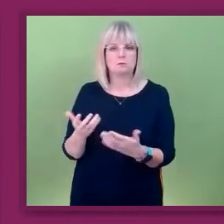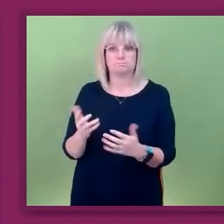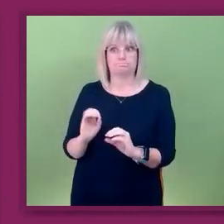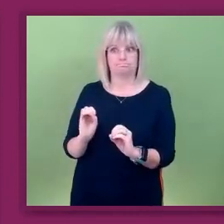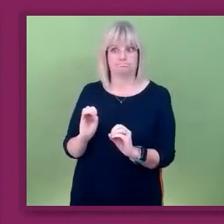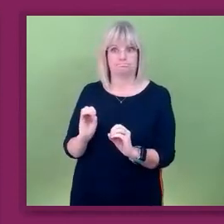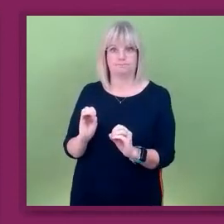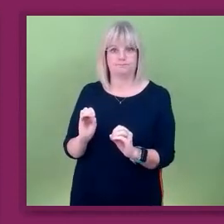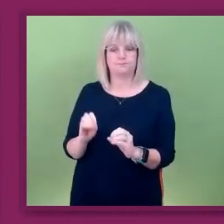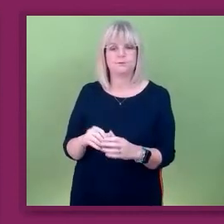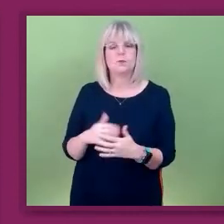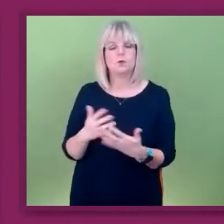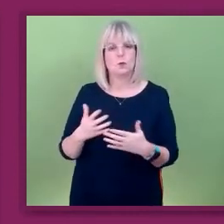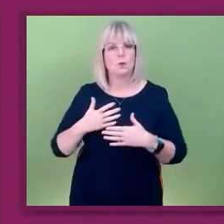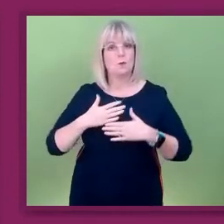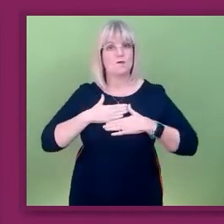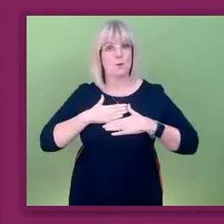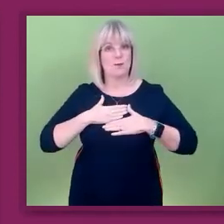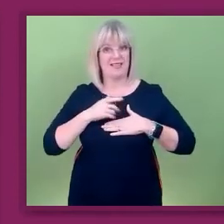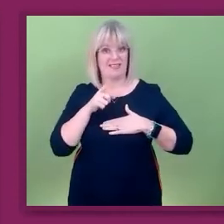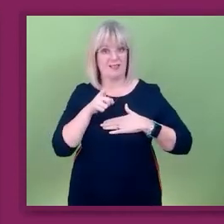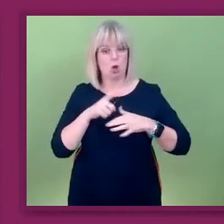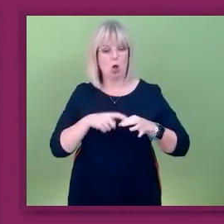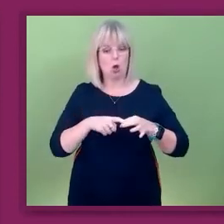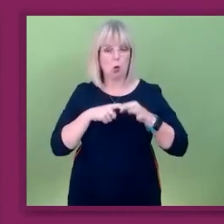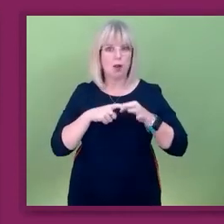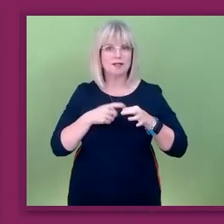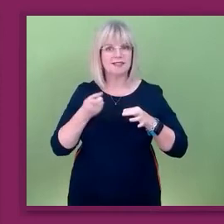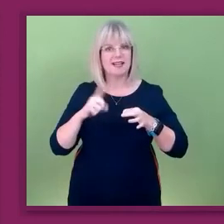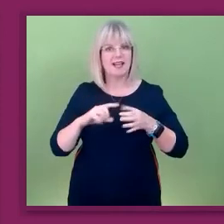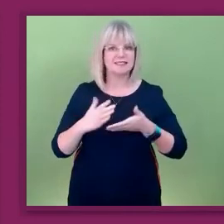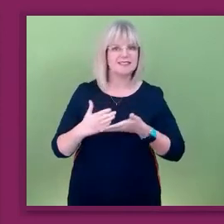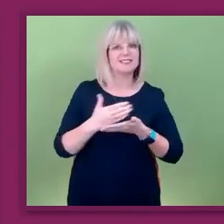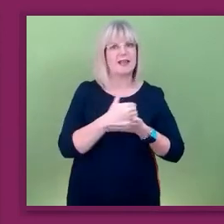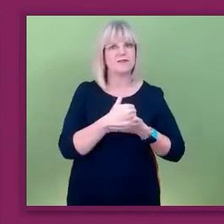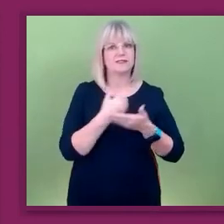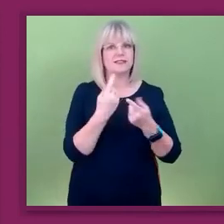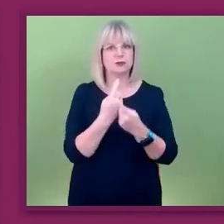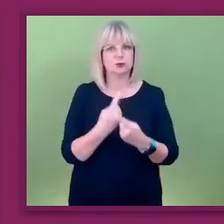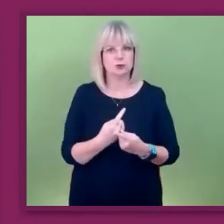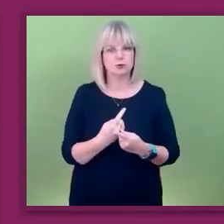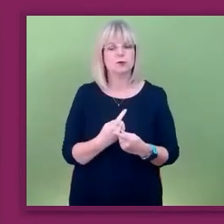me, this is a quality and safety issue. And again, as I say, you know,